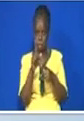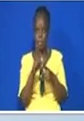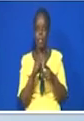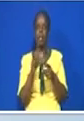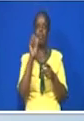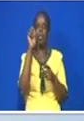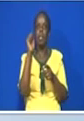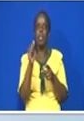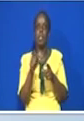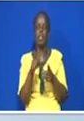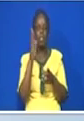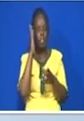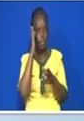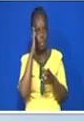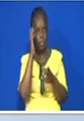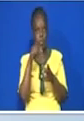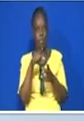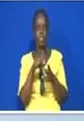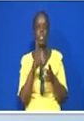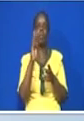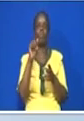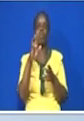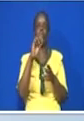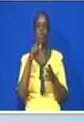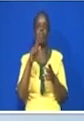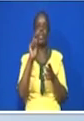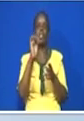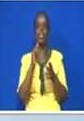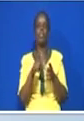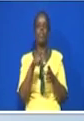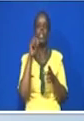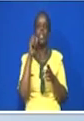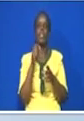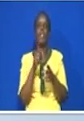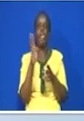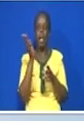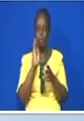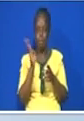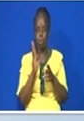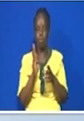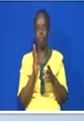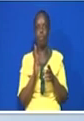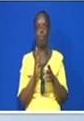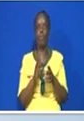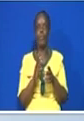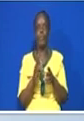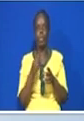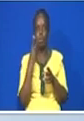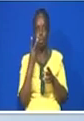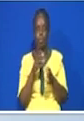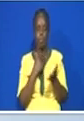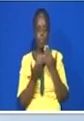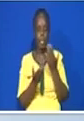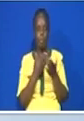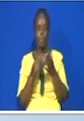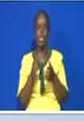A. Determine the probability of picking a blue bead. 2. Either